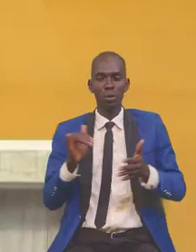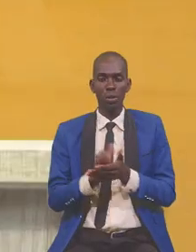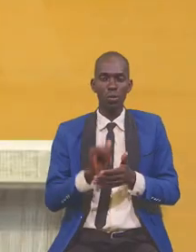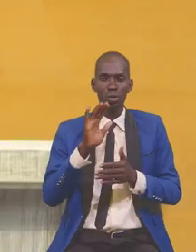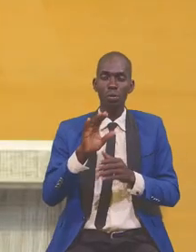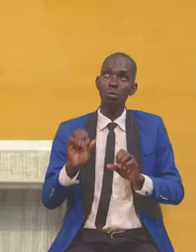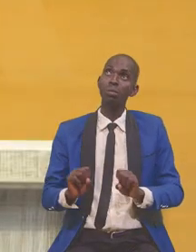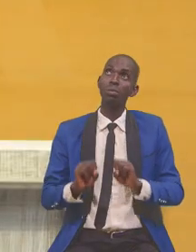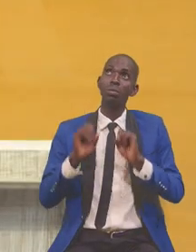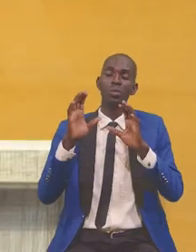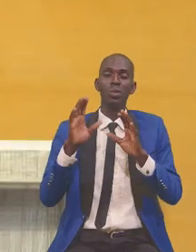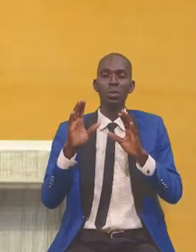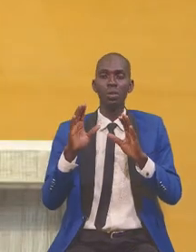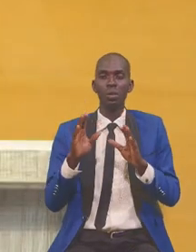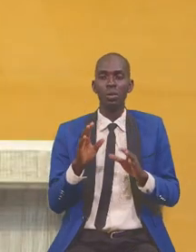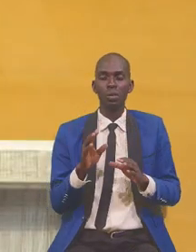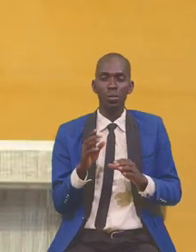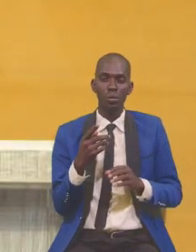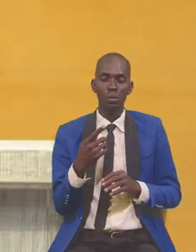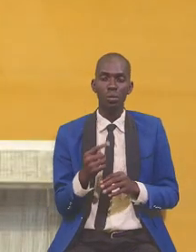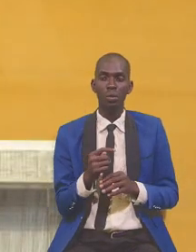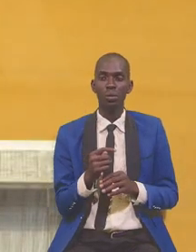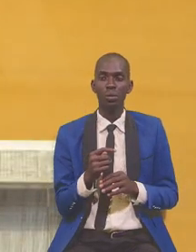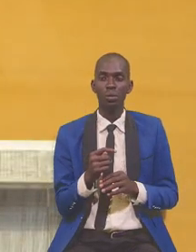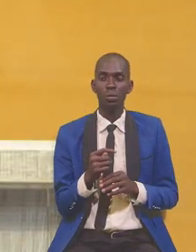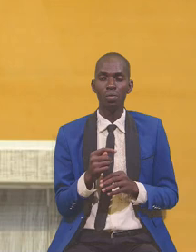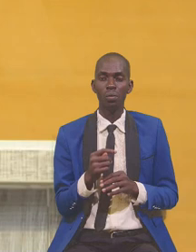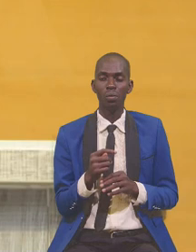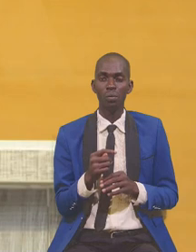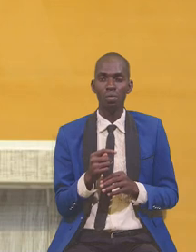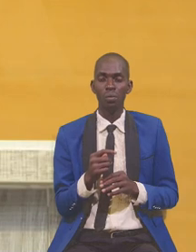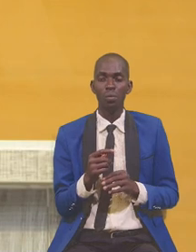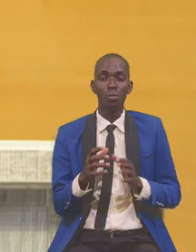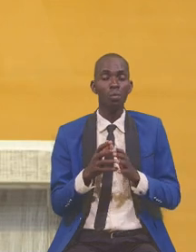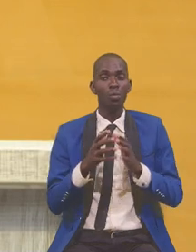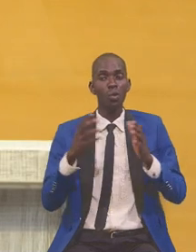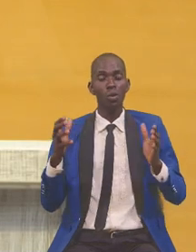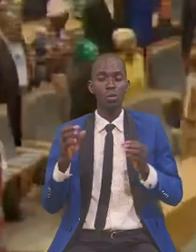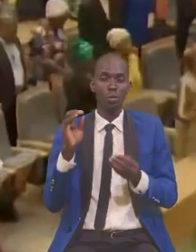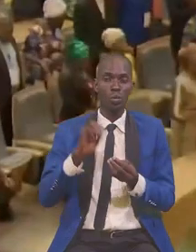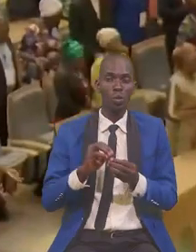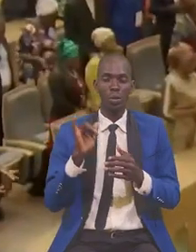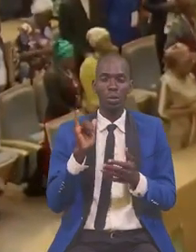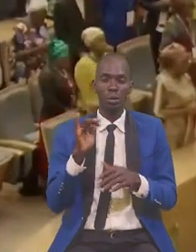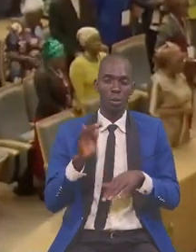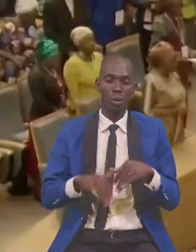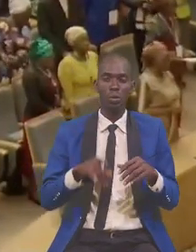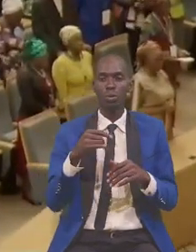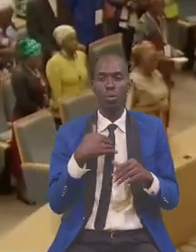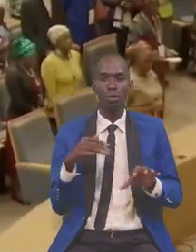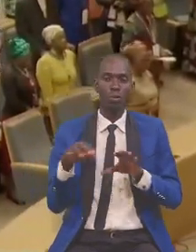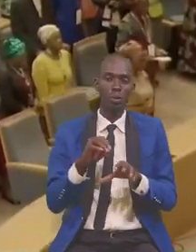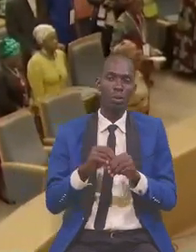commitment. Be willing to do much more than you have done in the